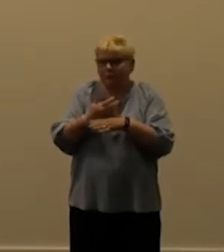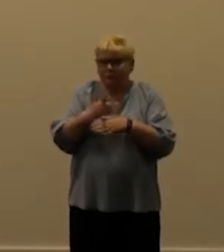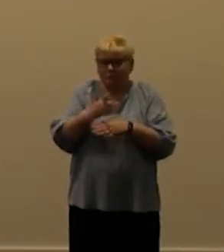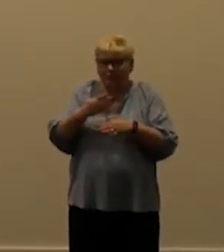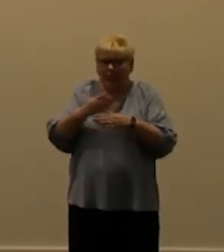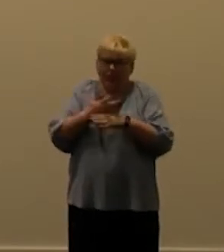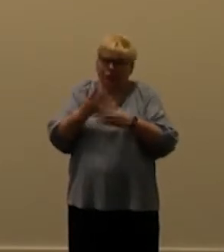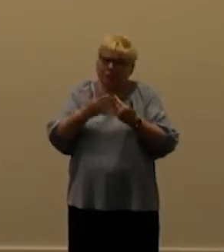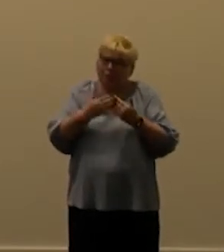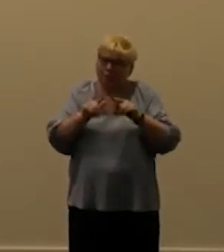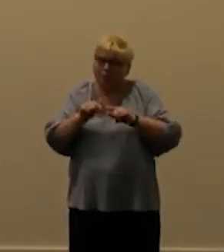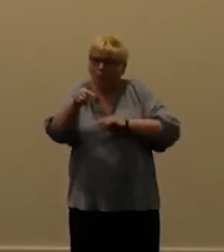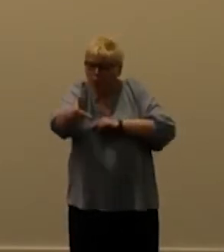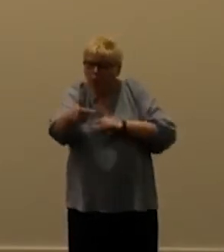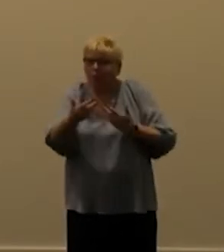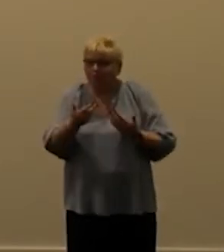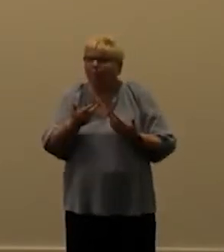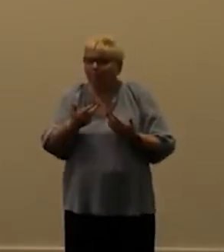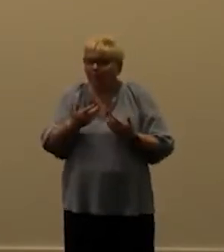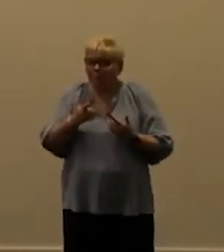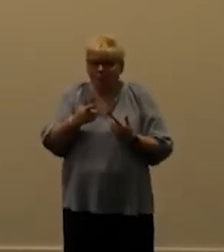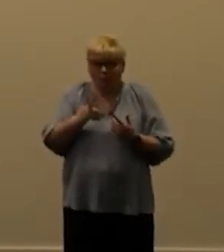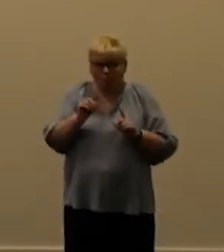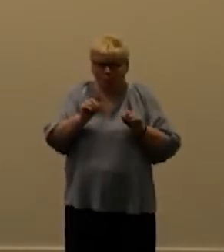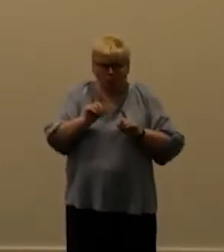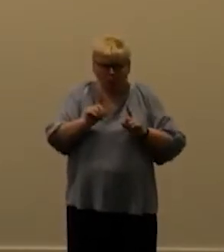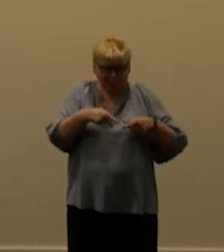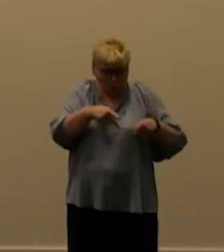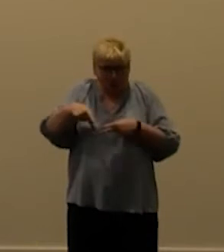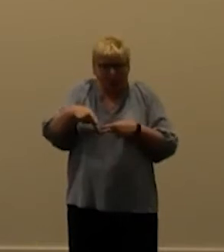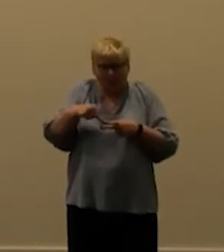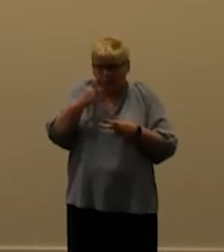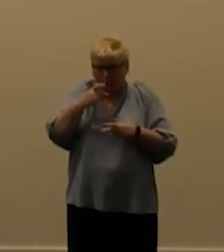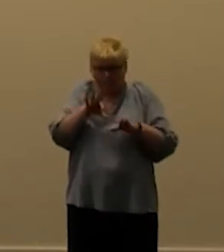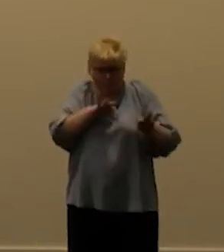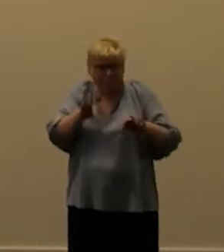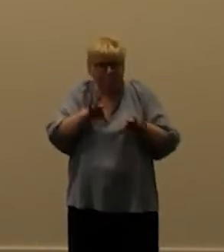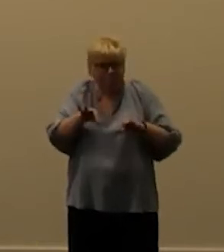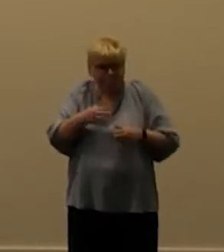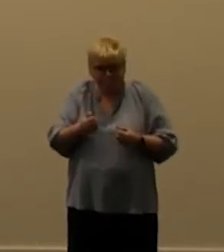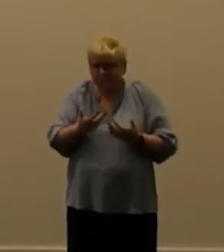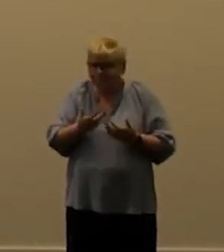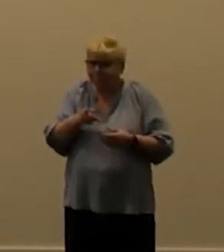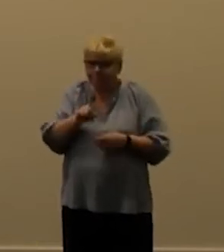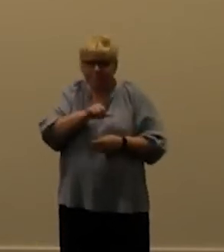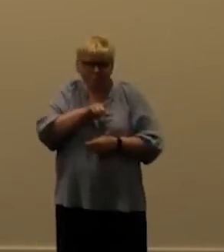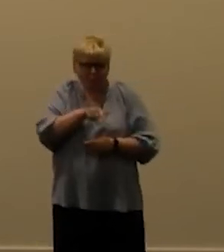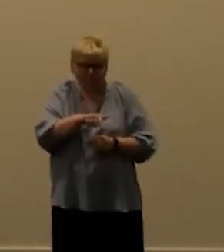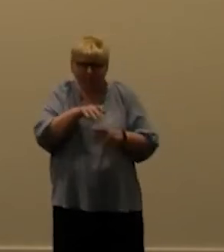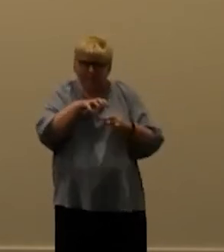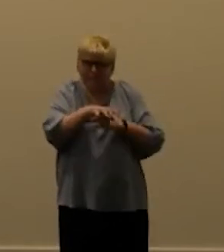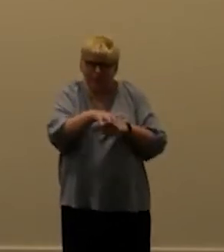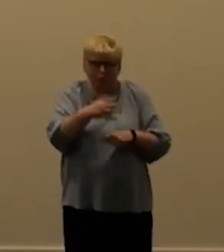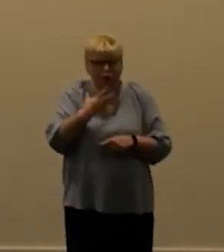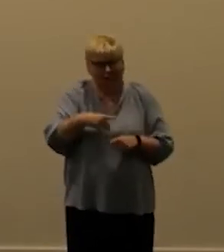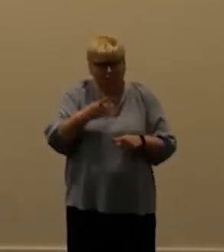longer term, it is a decision. But I think the key thing there is the version control of this. Because it's plain text files, you probably just want the ability to quickly